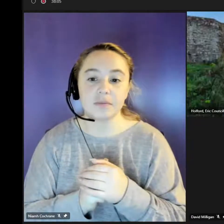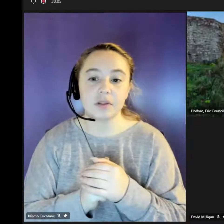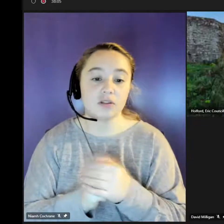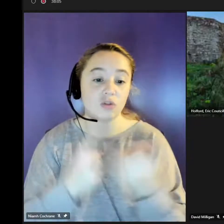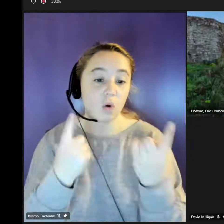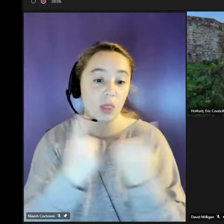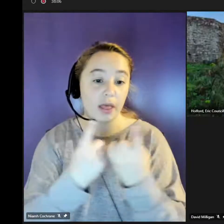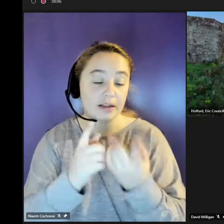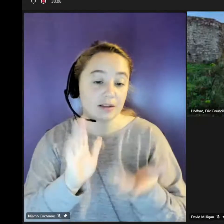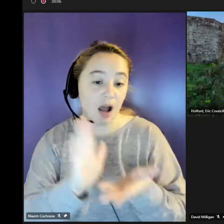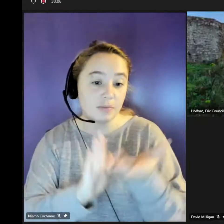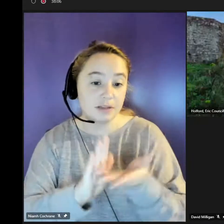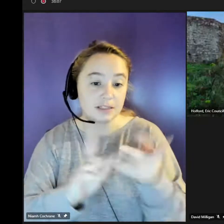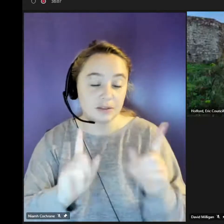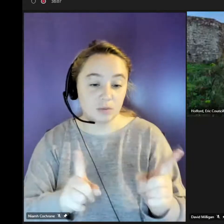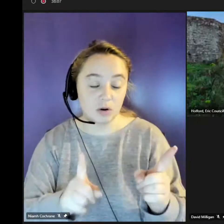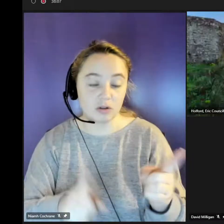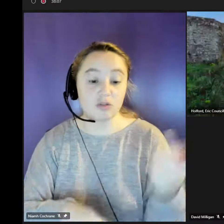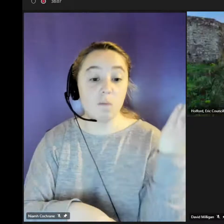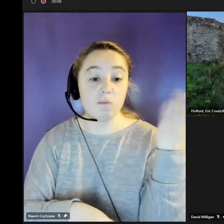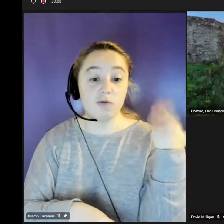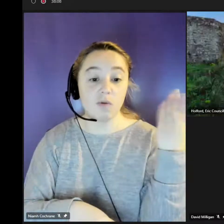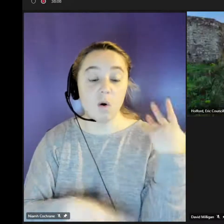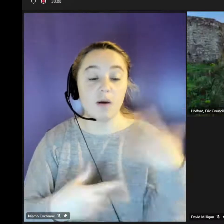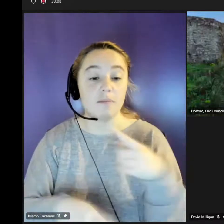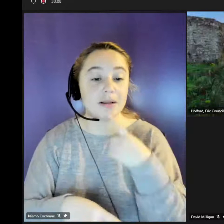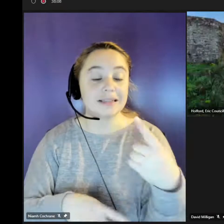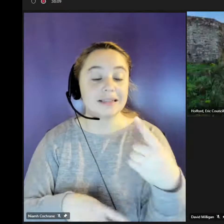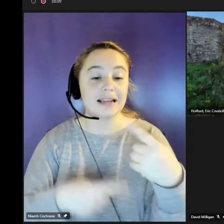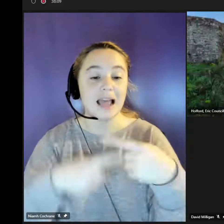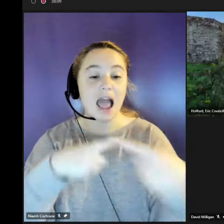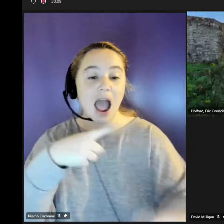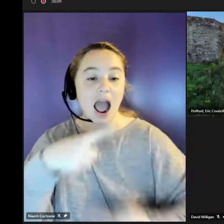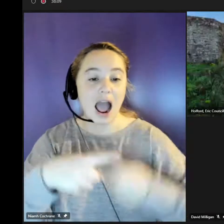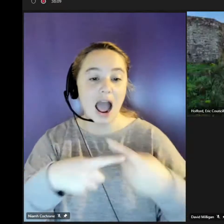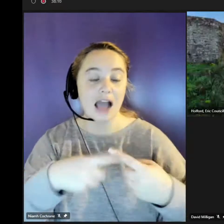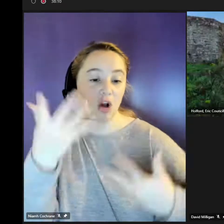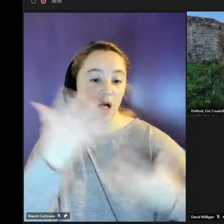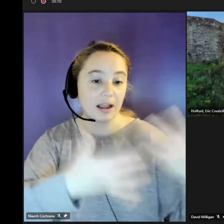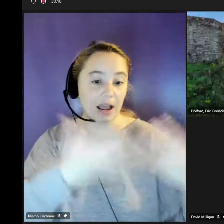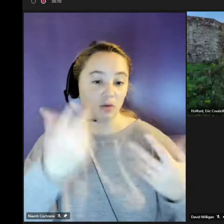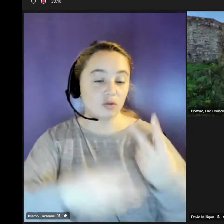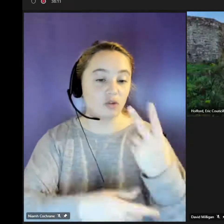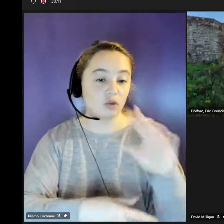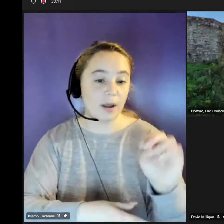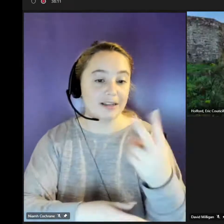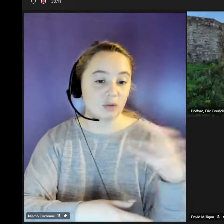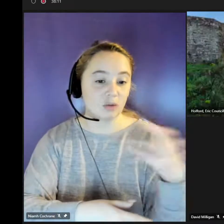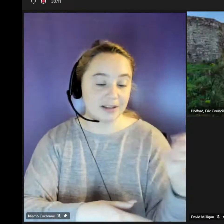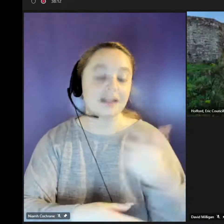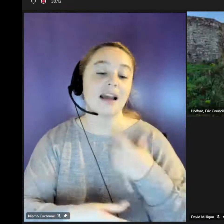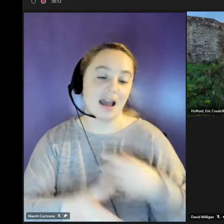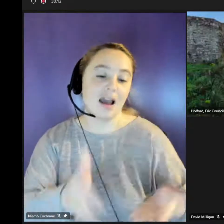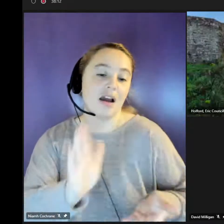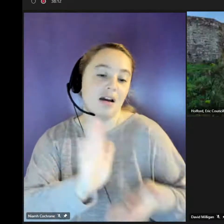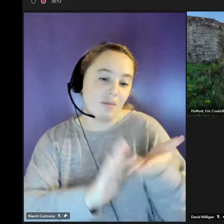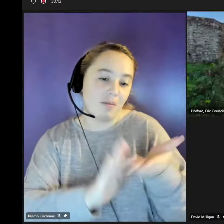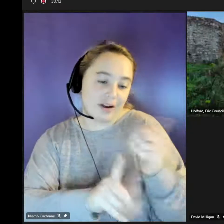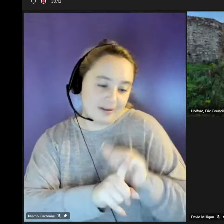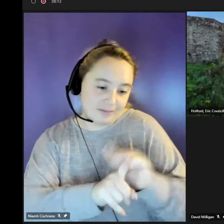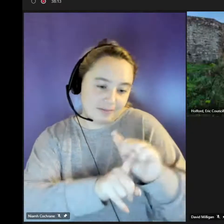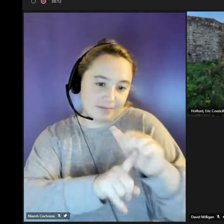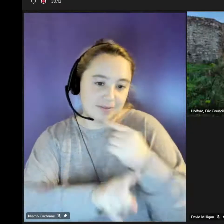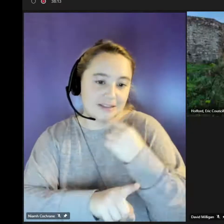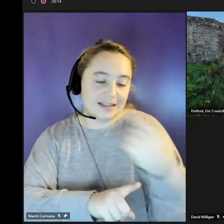updated are, like previously it would have had the annual accounts of 2020. I updated that to the